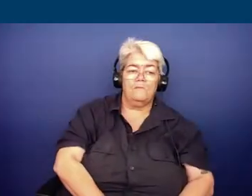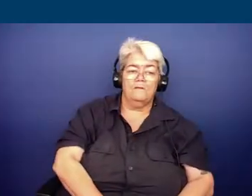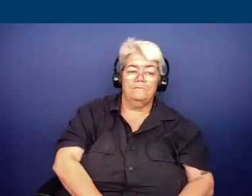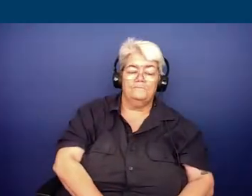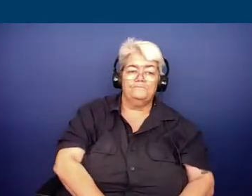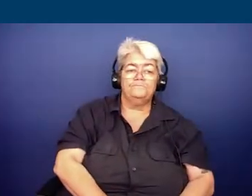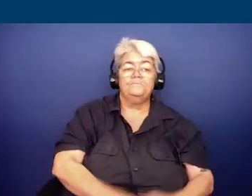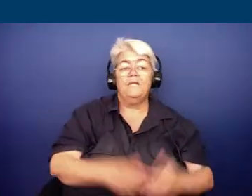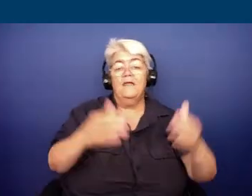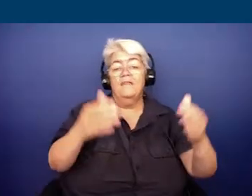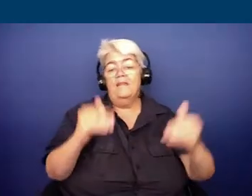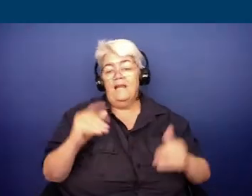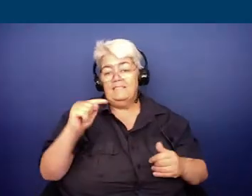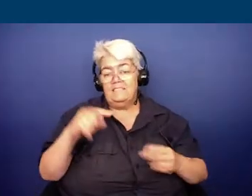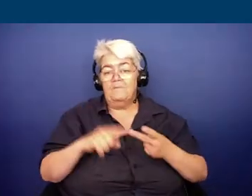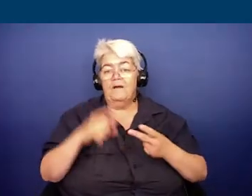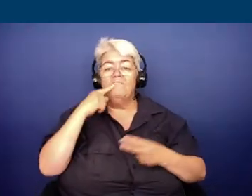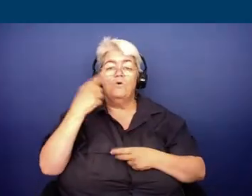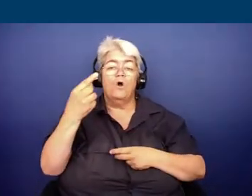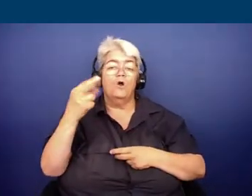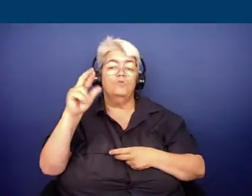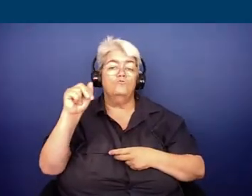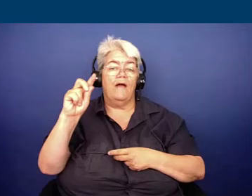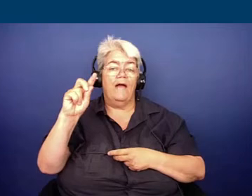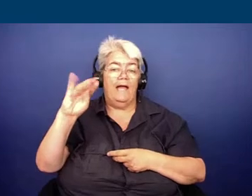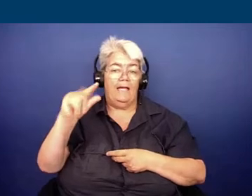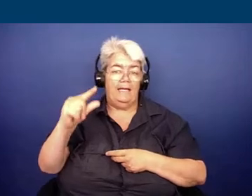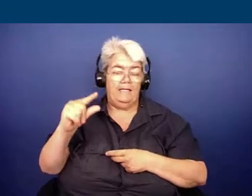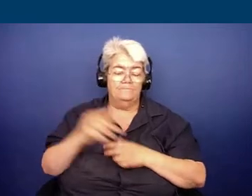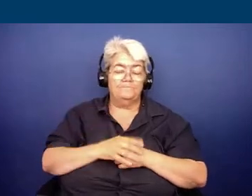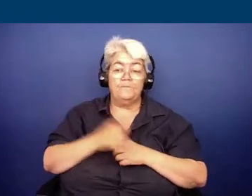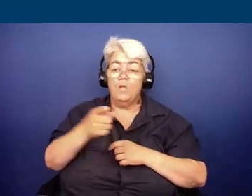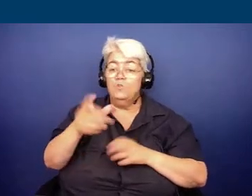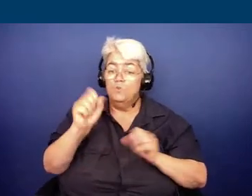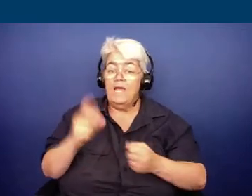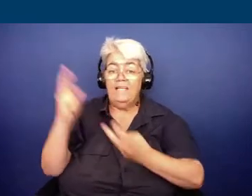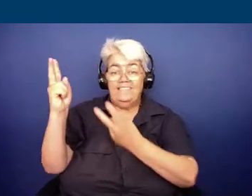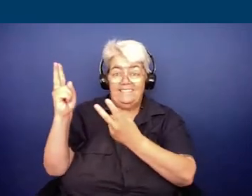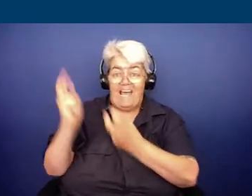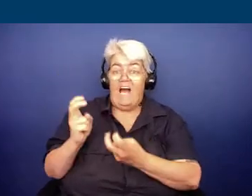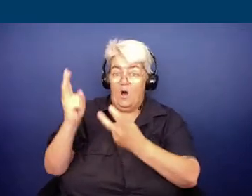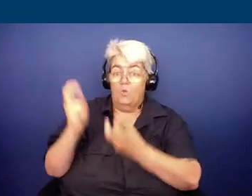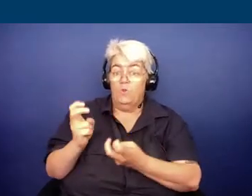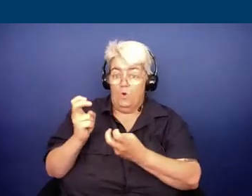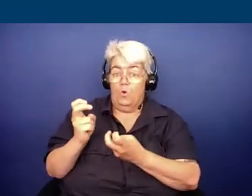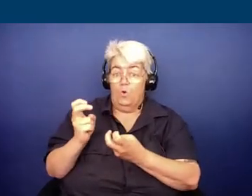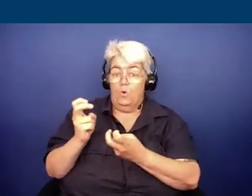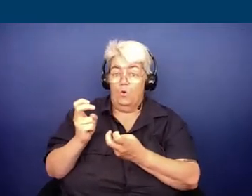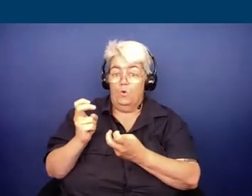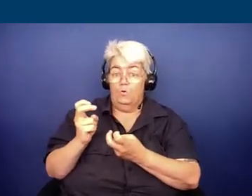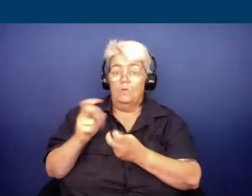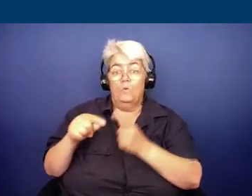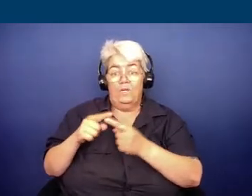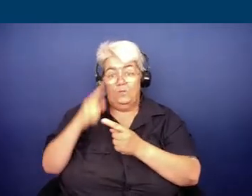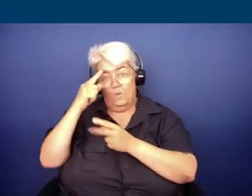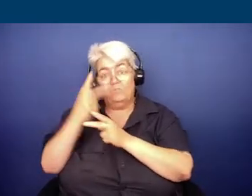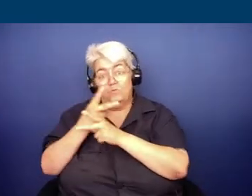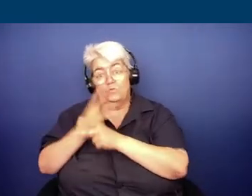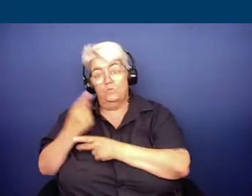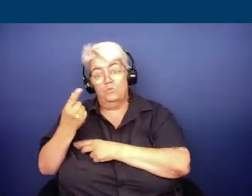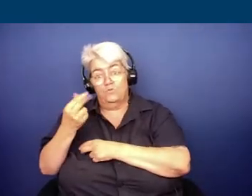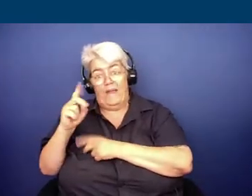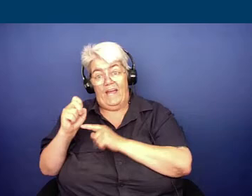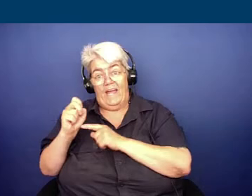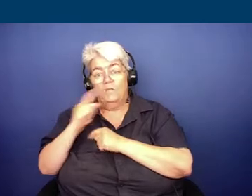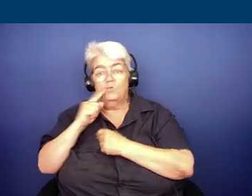Next tip for grading is that you can download your, for grading, if you prefer, you can